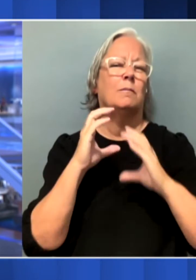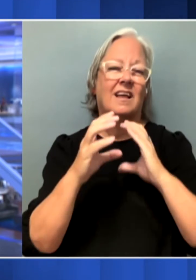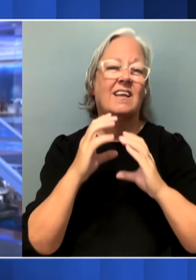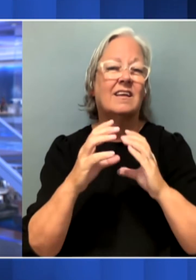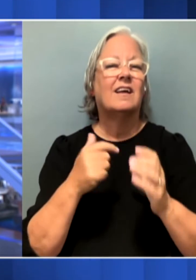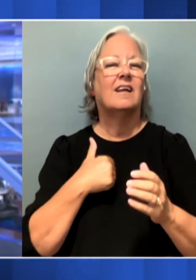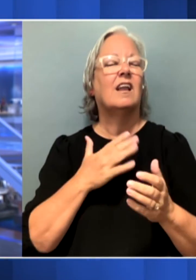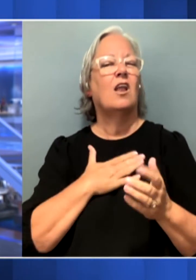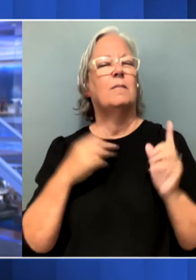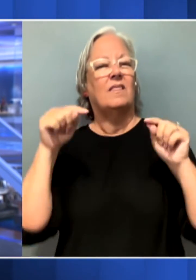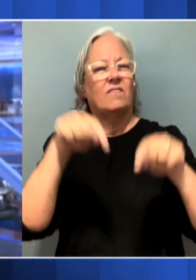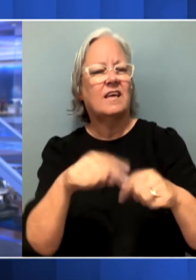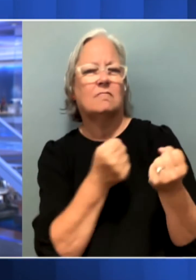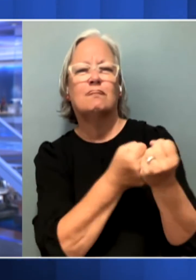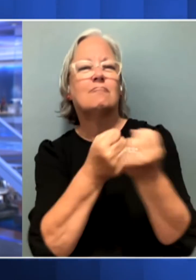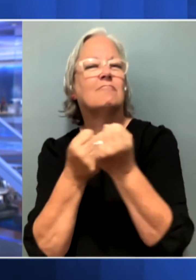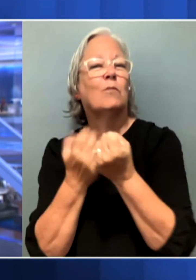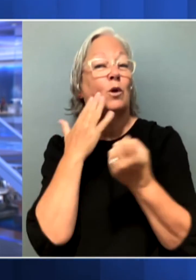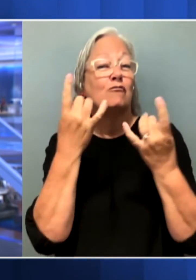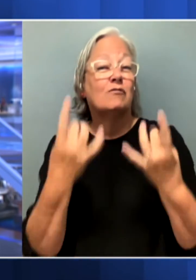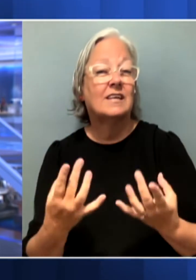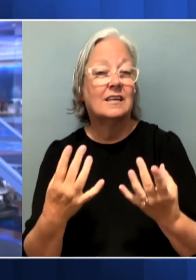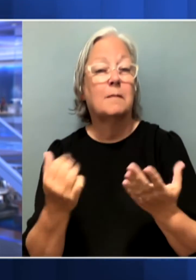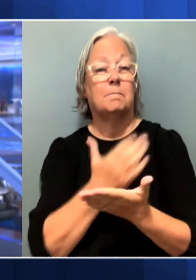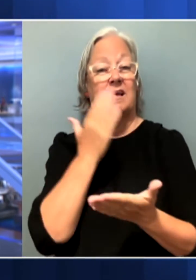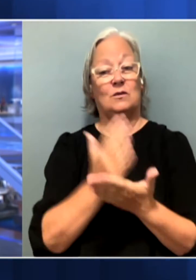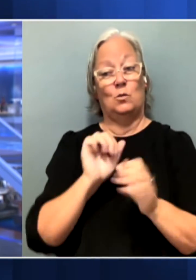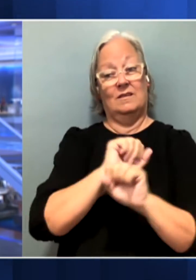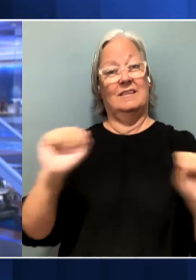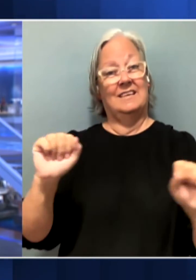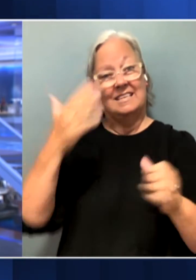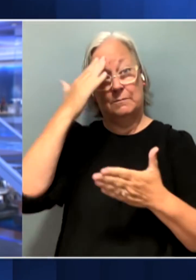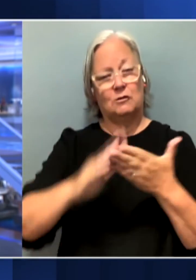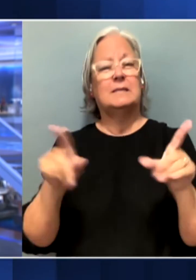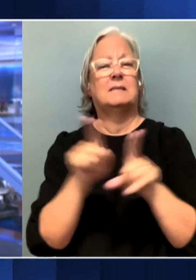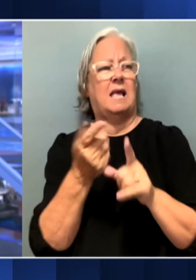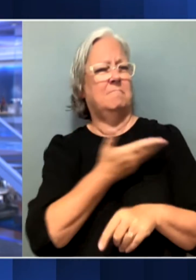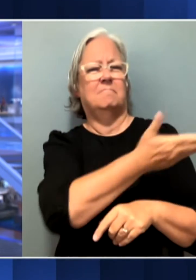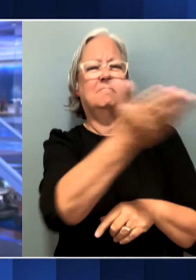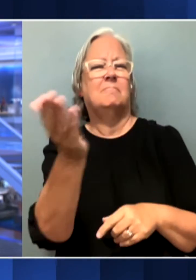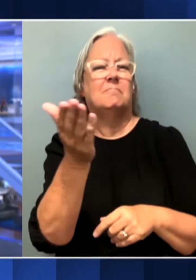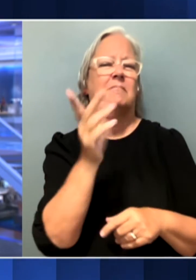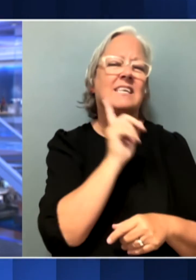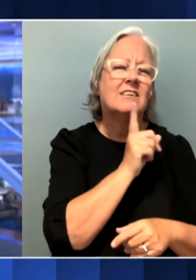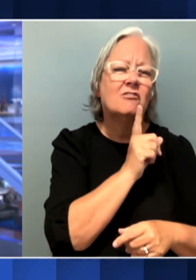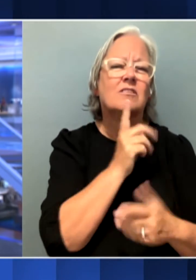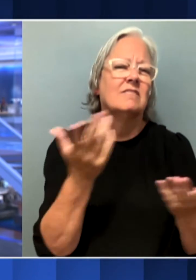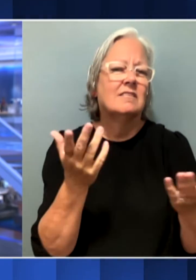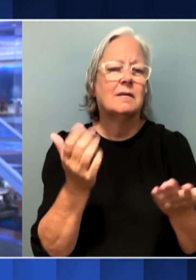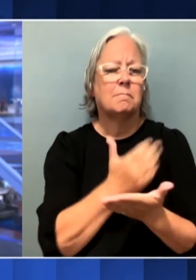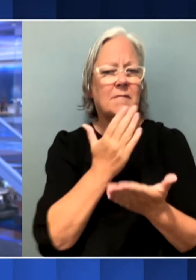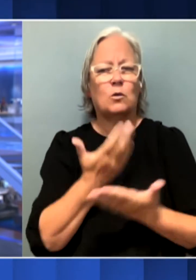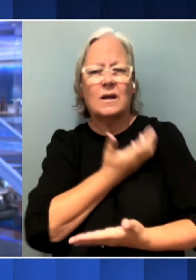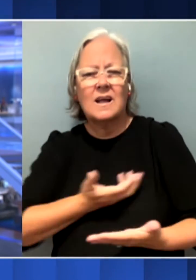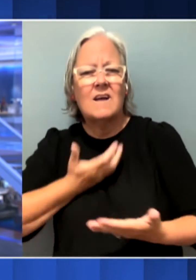the community as well. So their experience of the concert is just like everyone else who's there, and they feel really comfortable and happy, and they